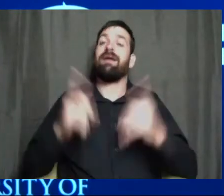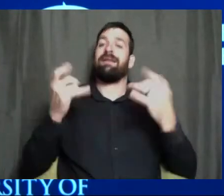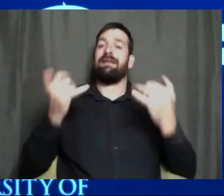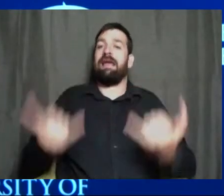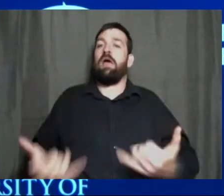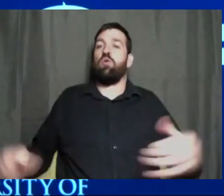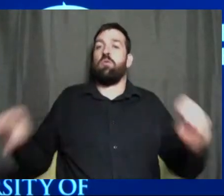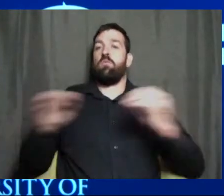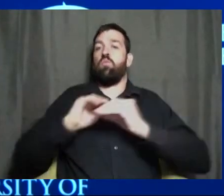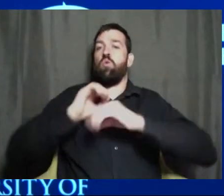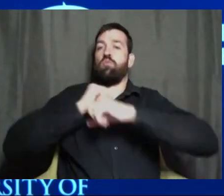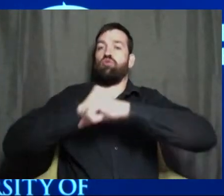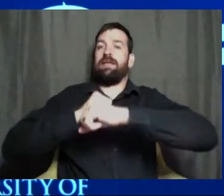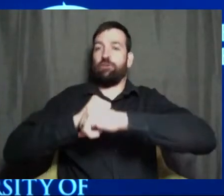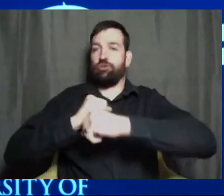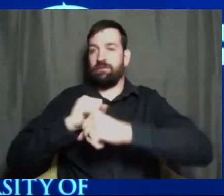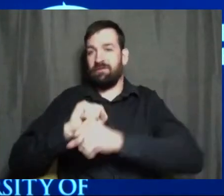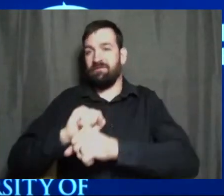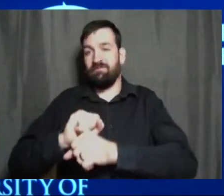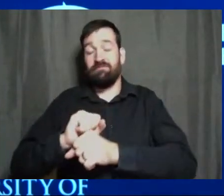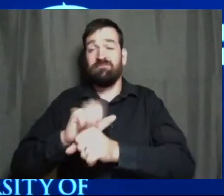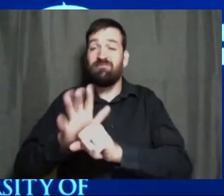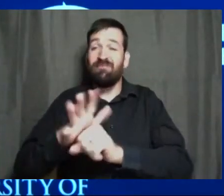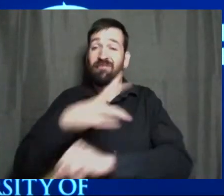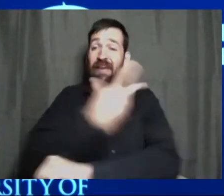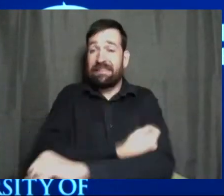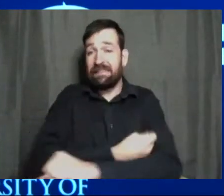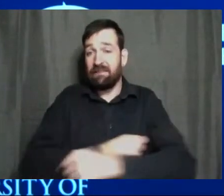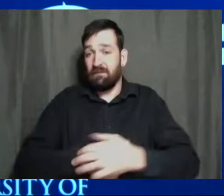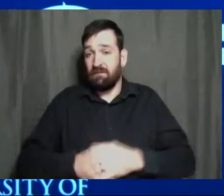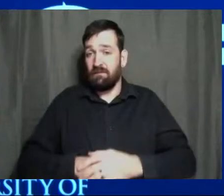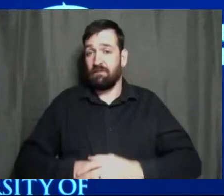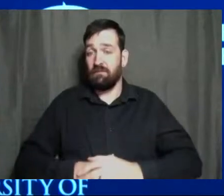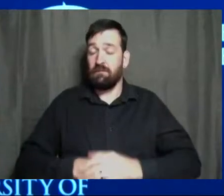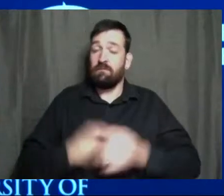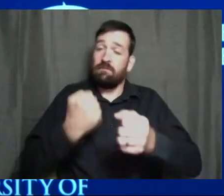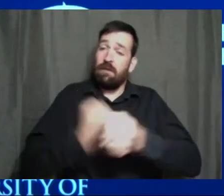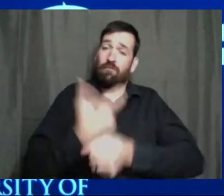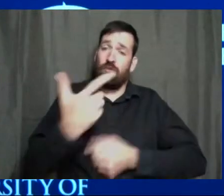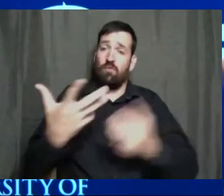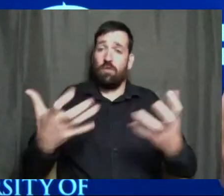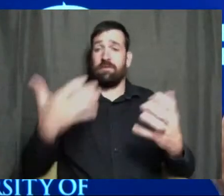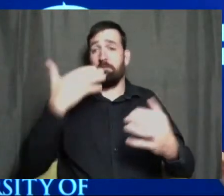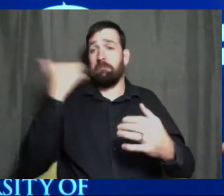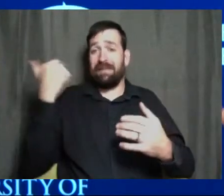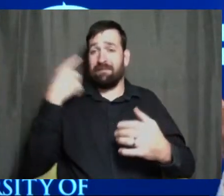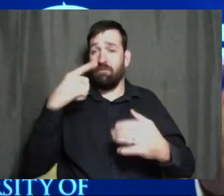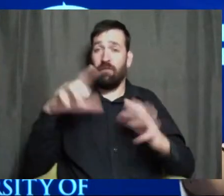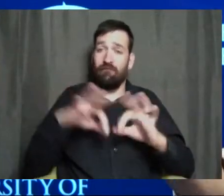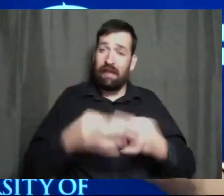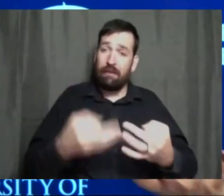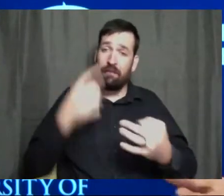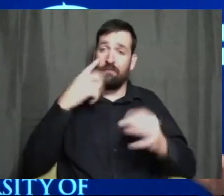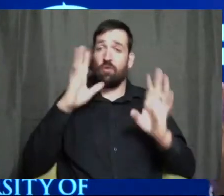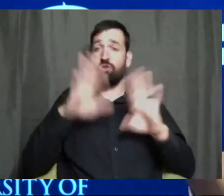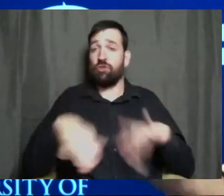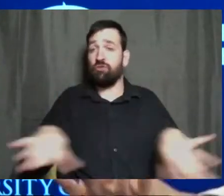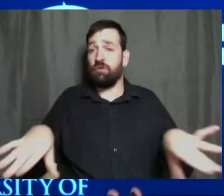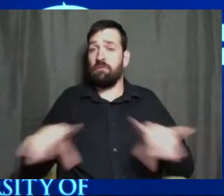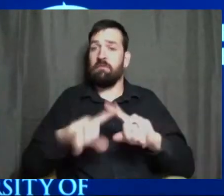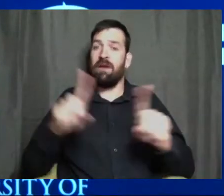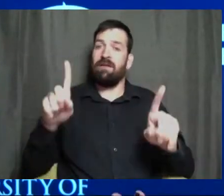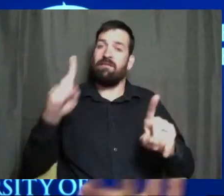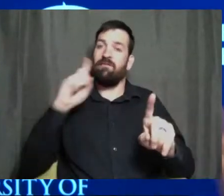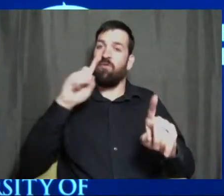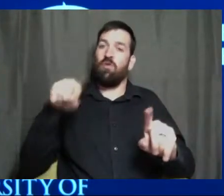vaccine. And like you said, of course, everybody wants to do what's best for their family, for their children, but also for their, the grandparents